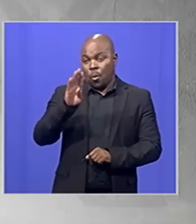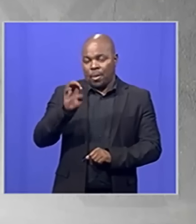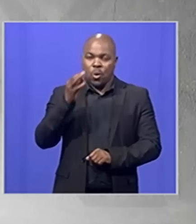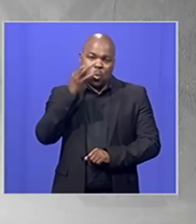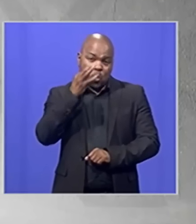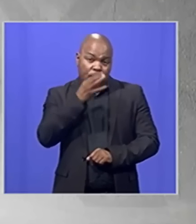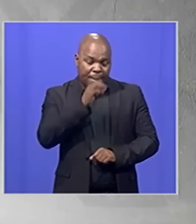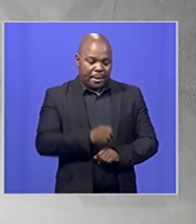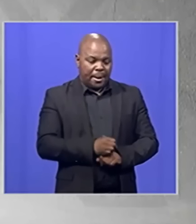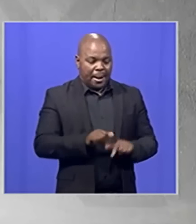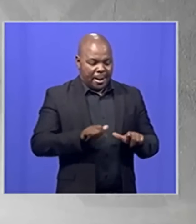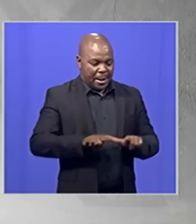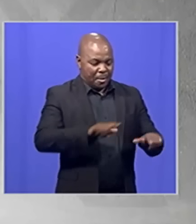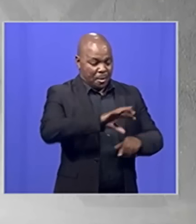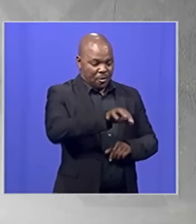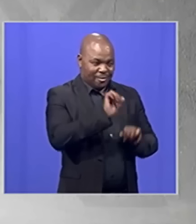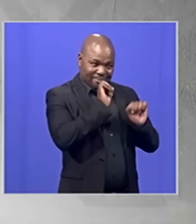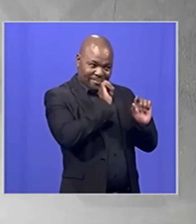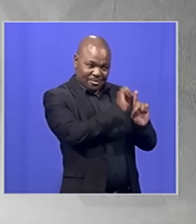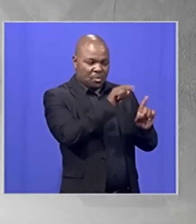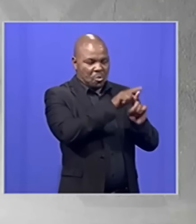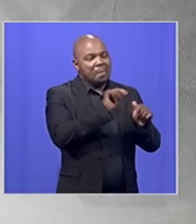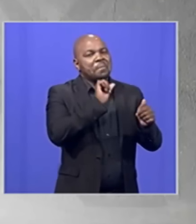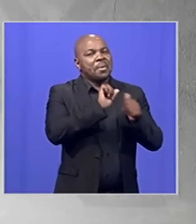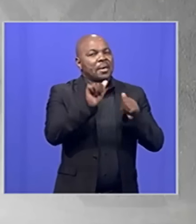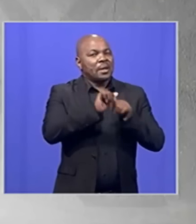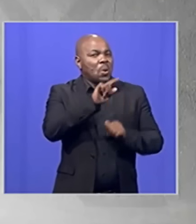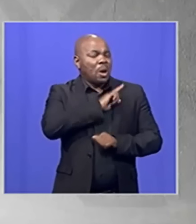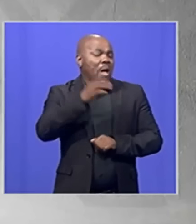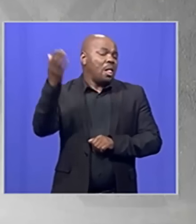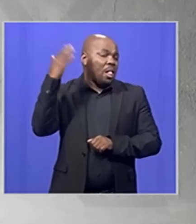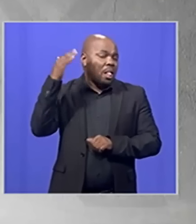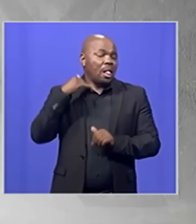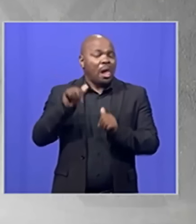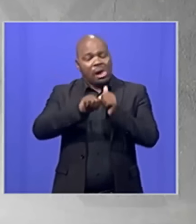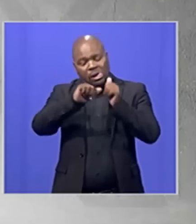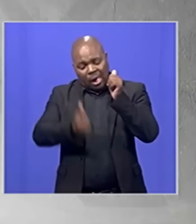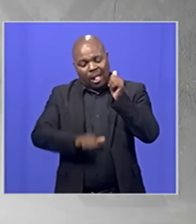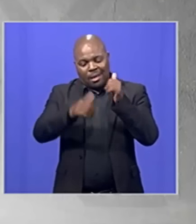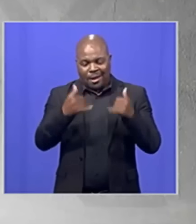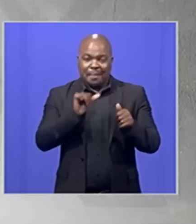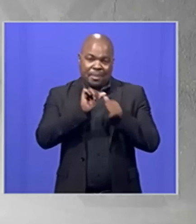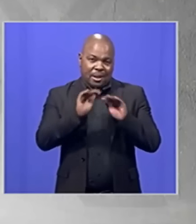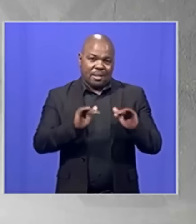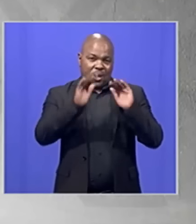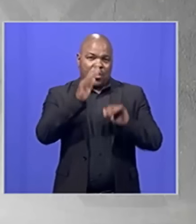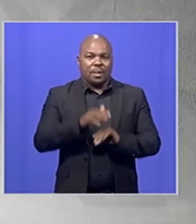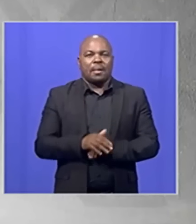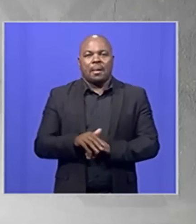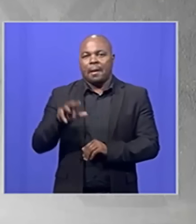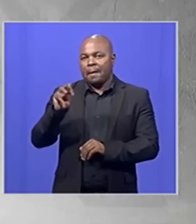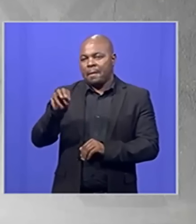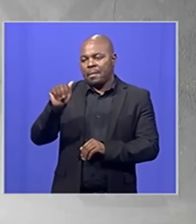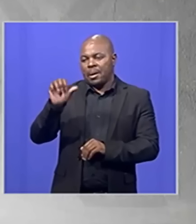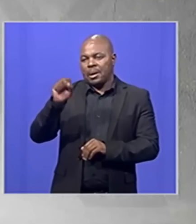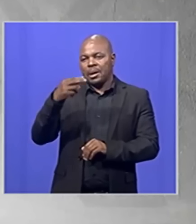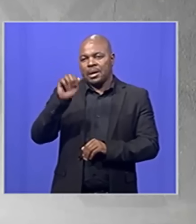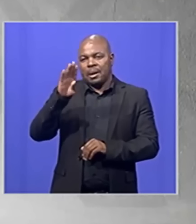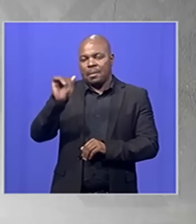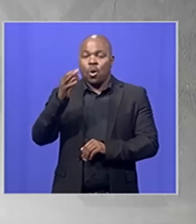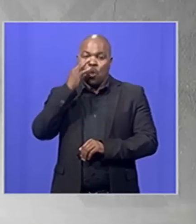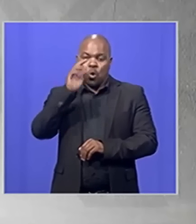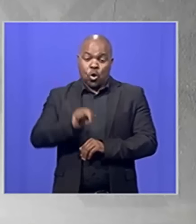ya gešo ya Limpopo e tla ba maemong a kaone gobane re tlwaetše e phela e di swara ka moseleng khoni matšhaba yena o re bokone bophirima ba